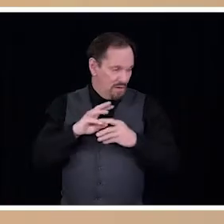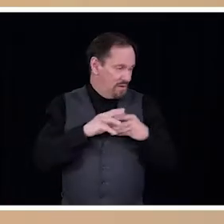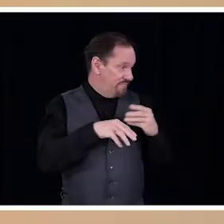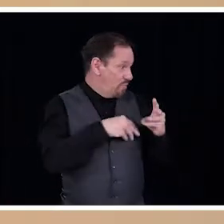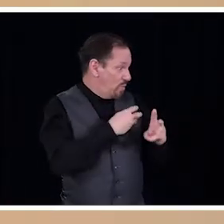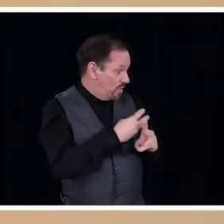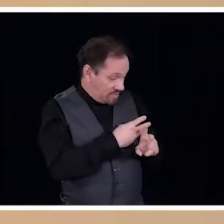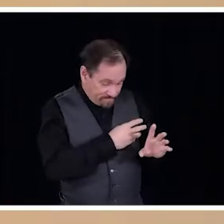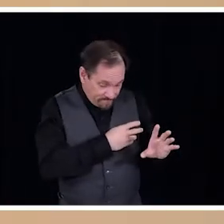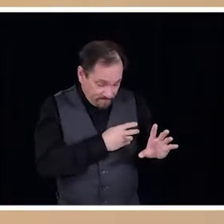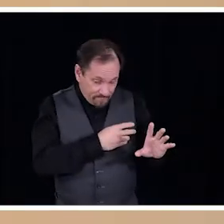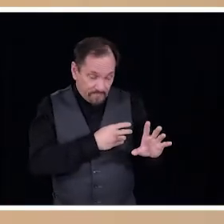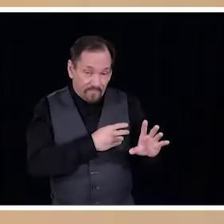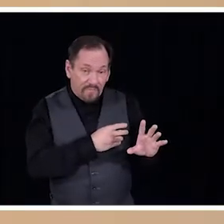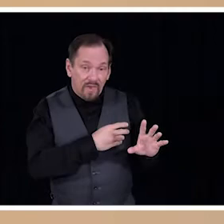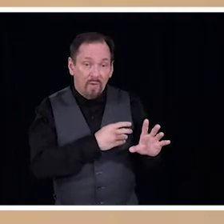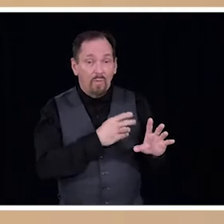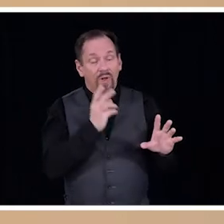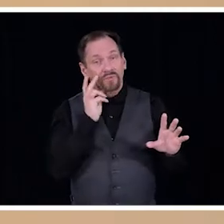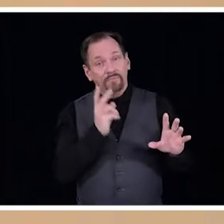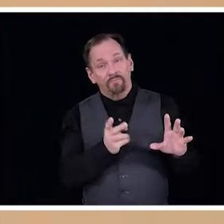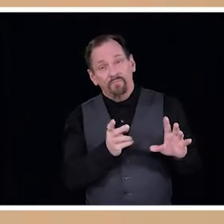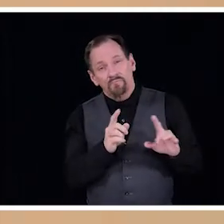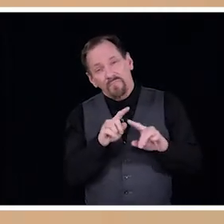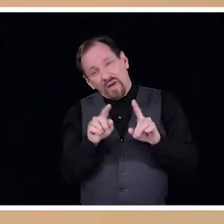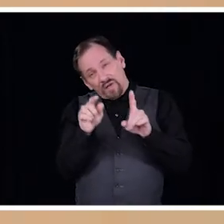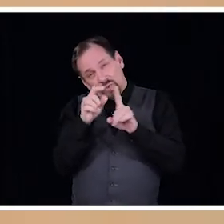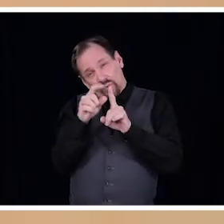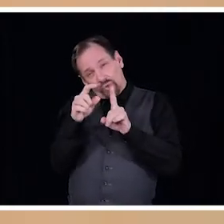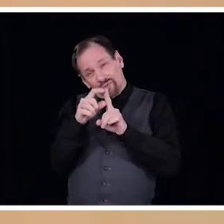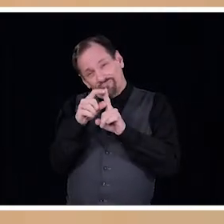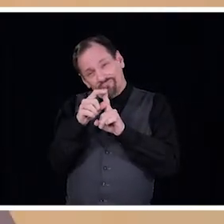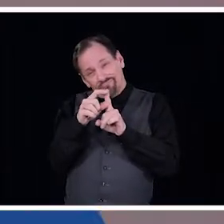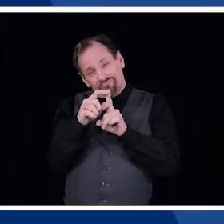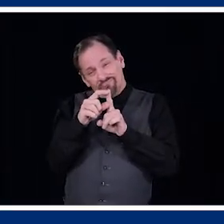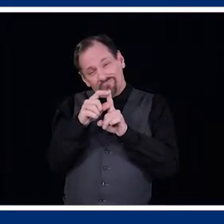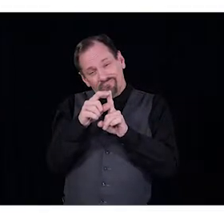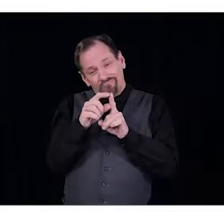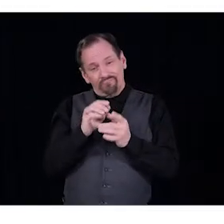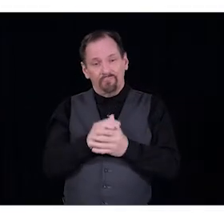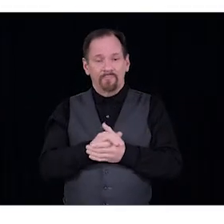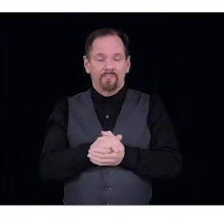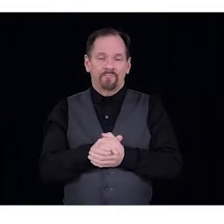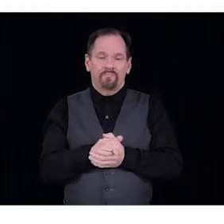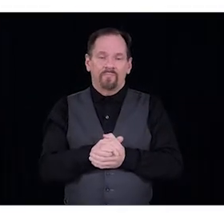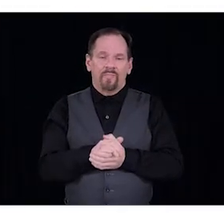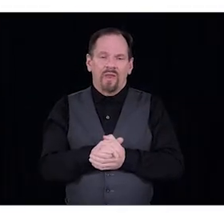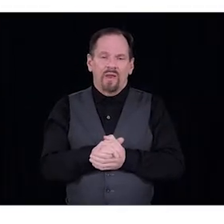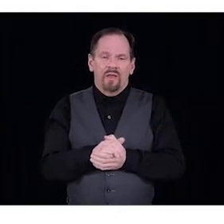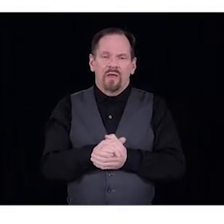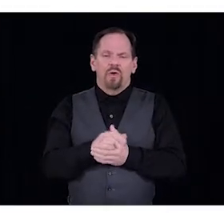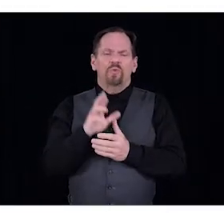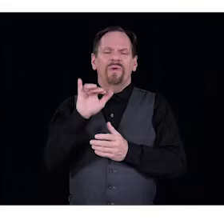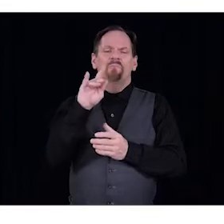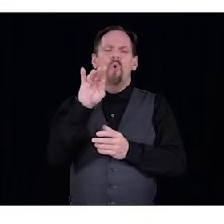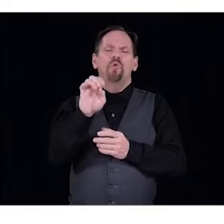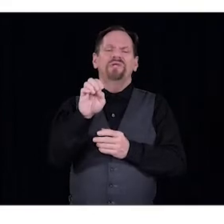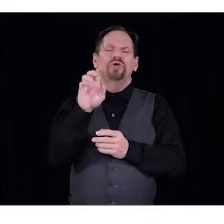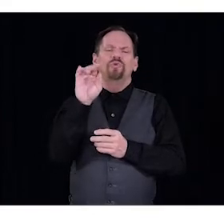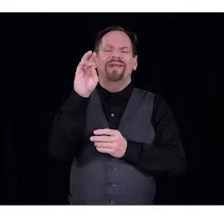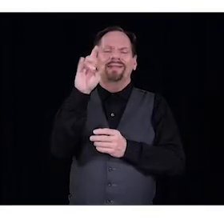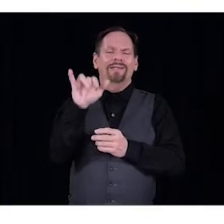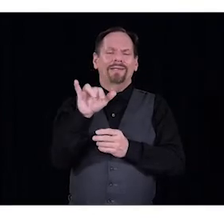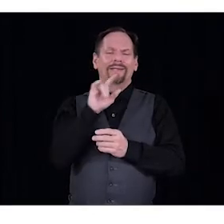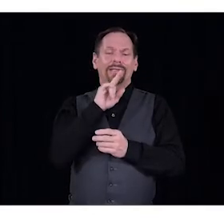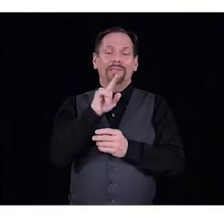is what it was then, but his words ring true nonetheless. Remote utility is quite as